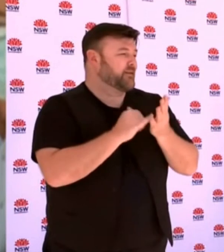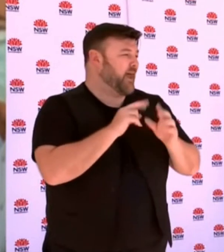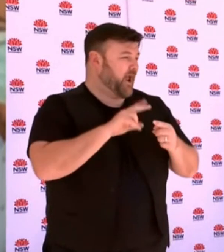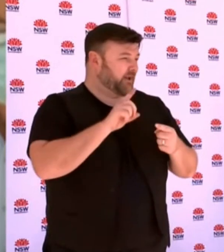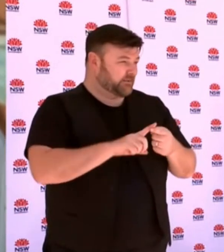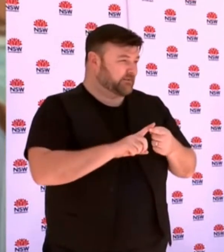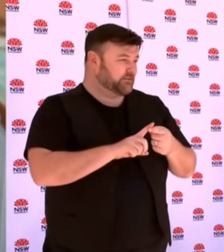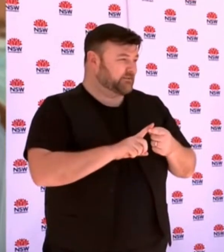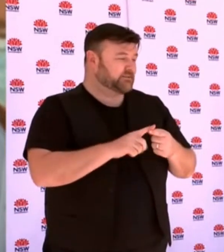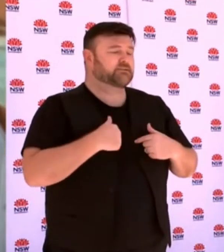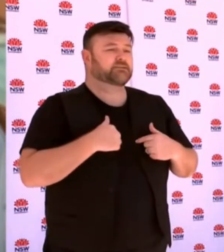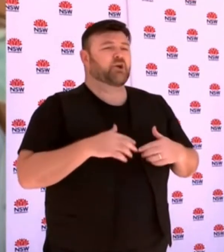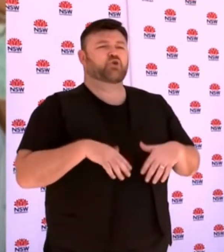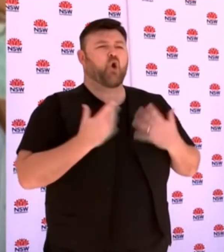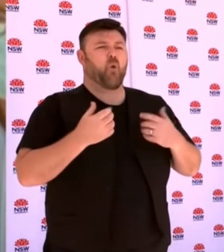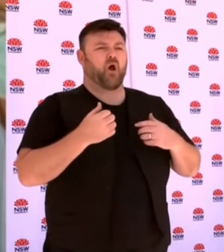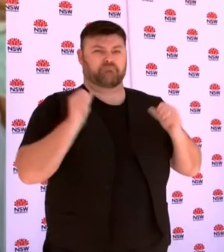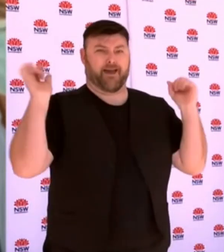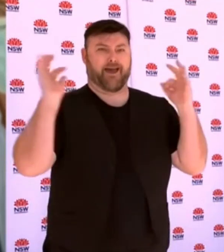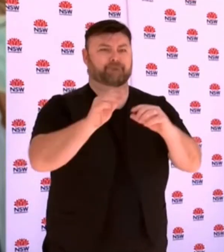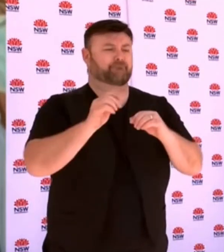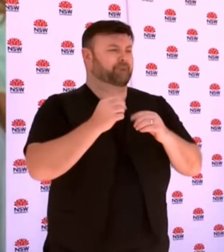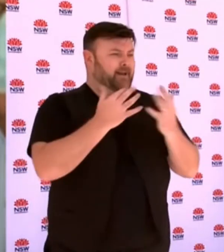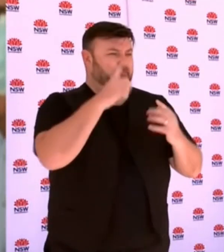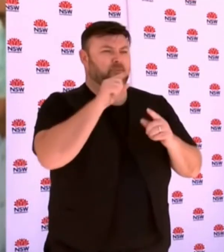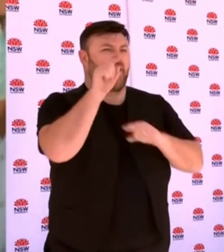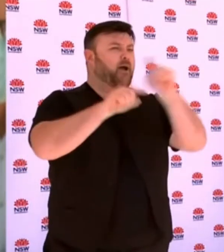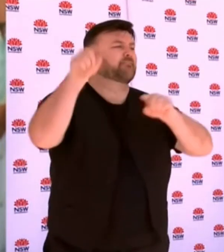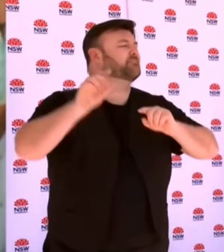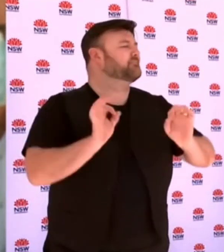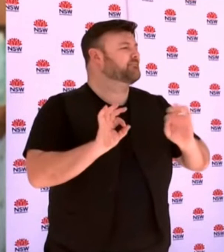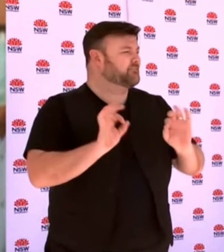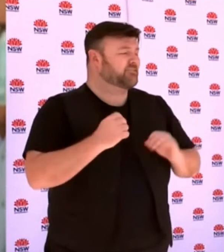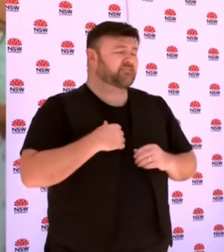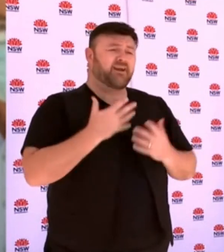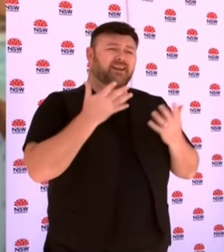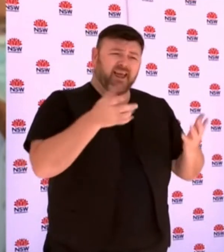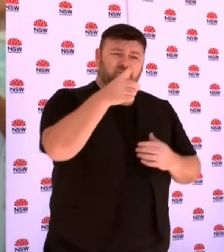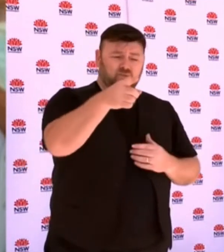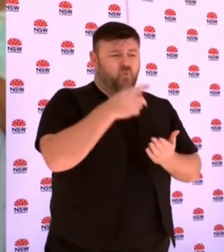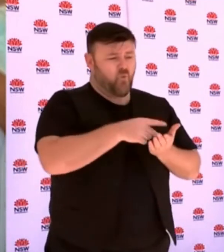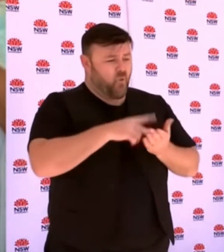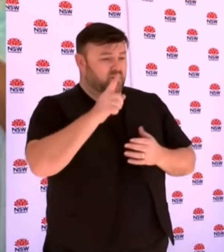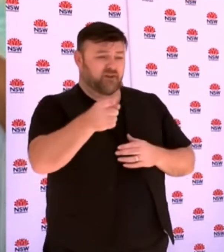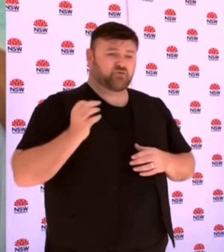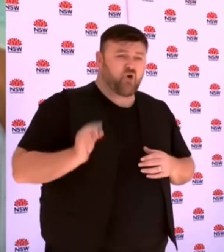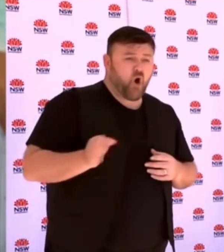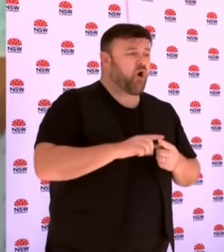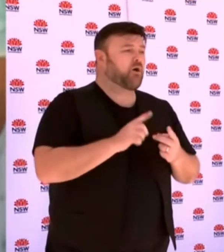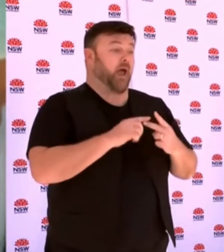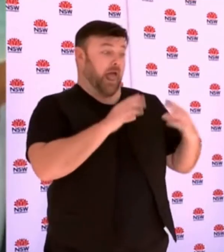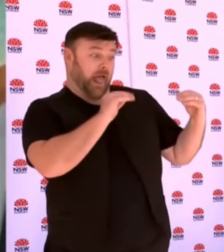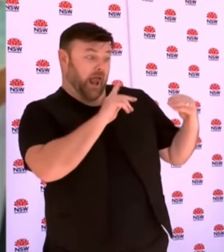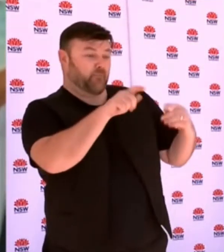safely outdoors, I don't want to see a surge of people outdoors, but we do need to understand that people can walk the dog around the street. Don't talk